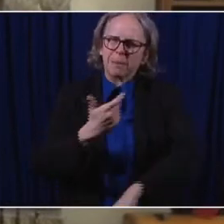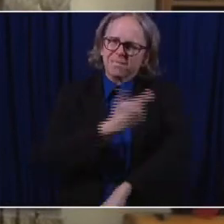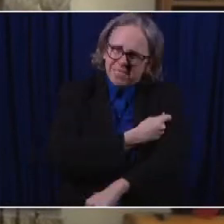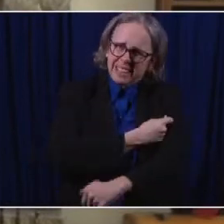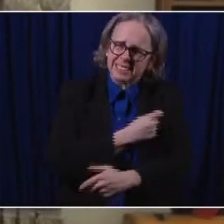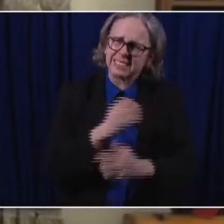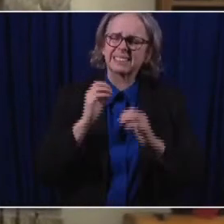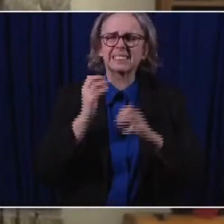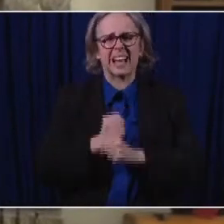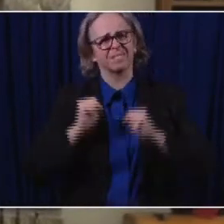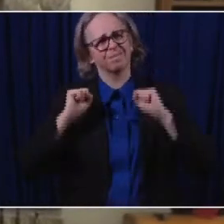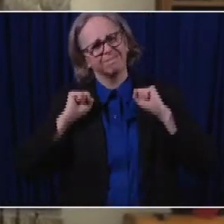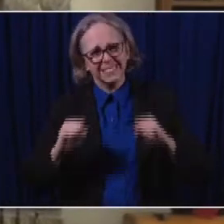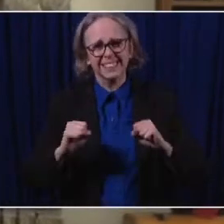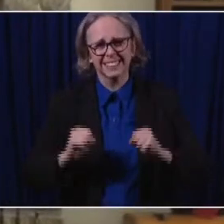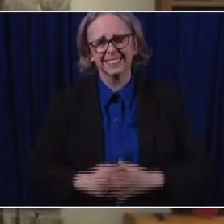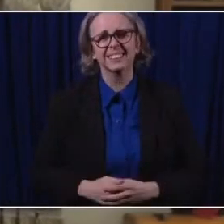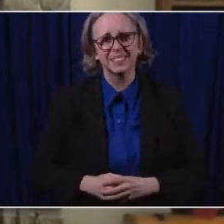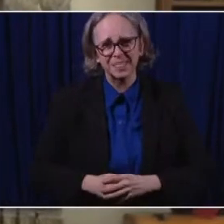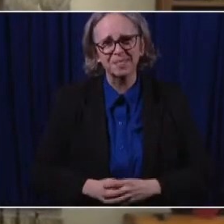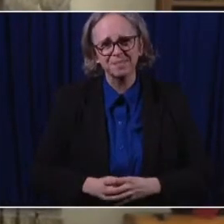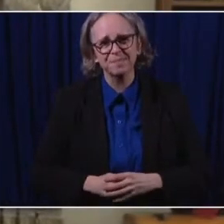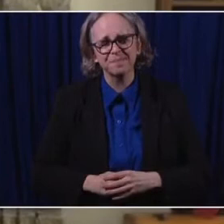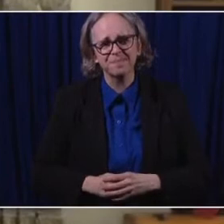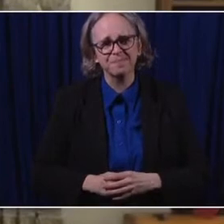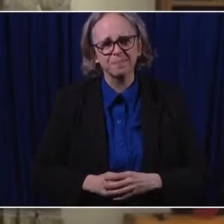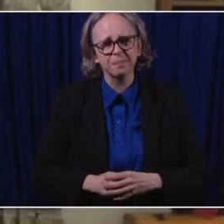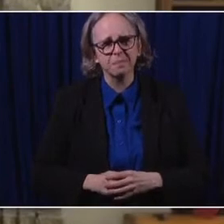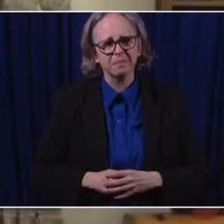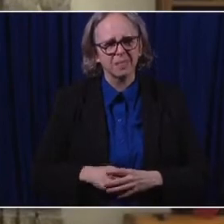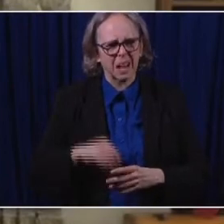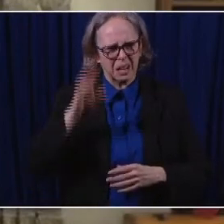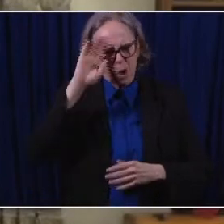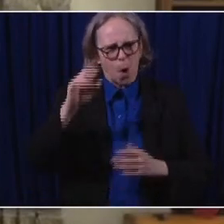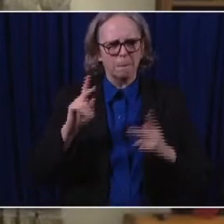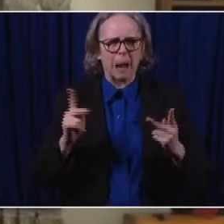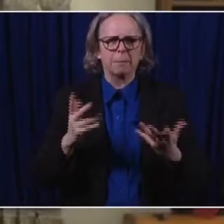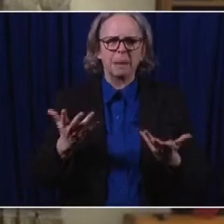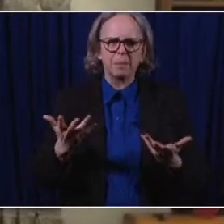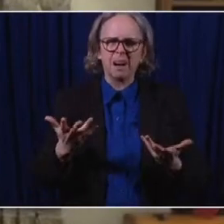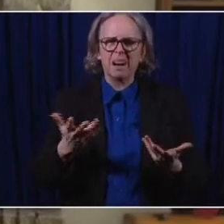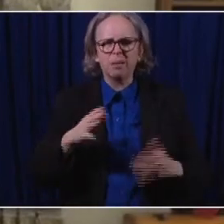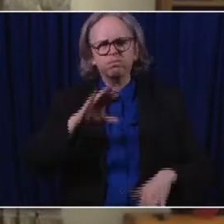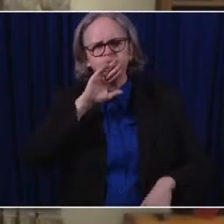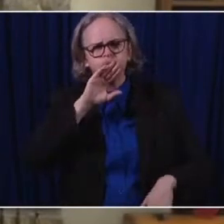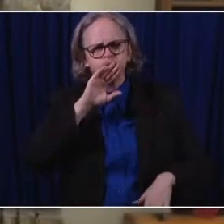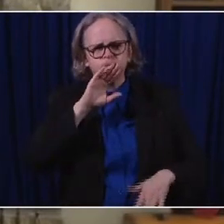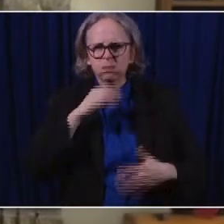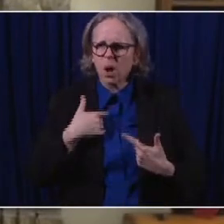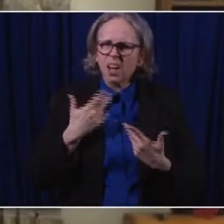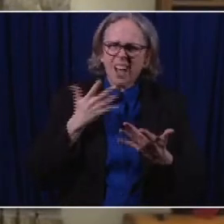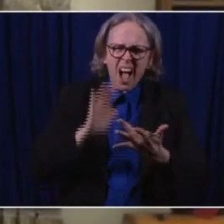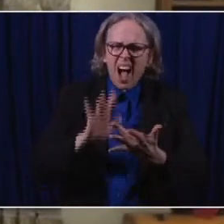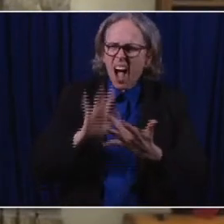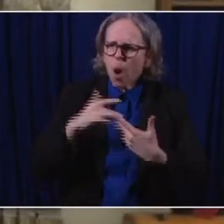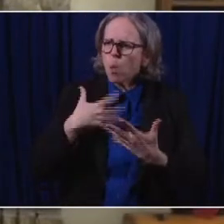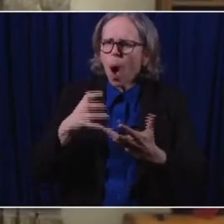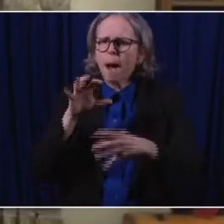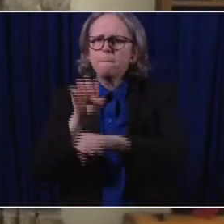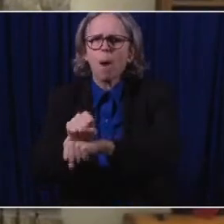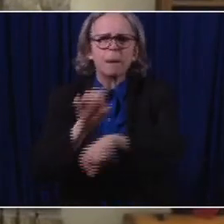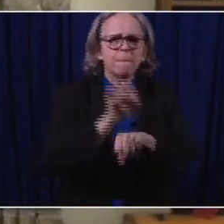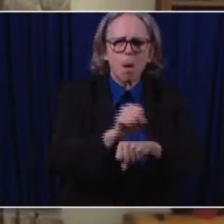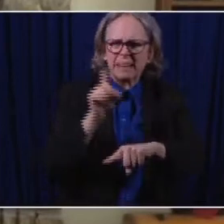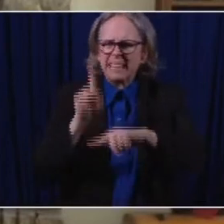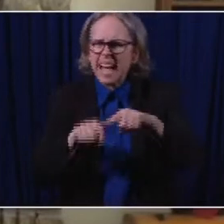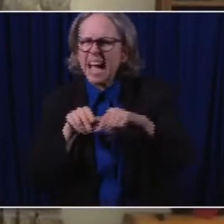news. And I know there is frustration when people can't get vaccines. We've always felt that they will